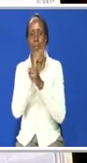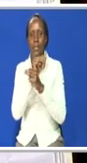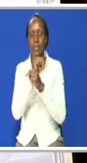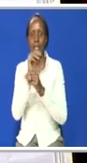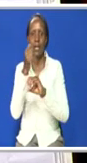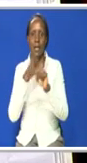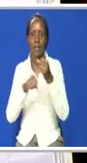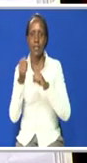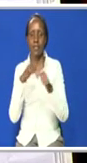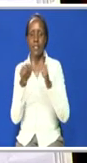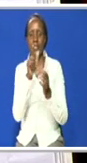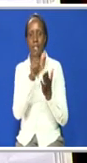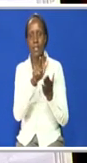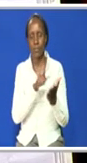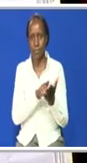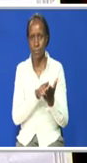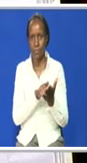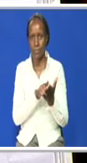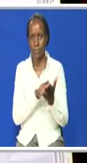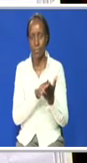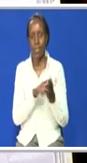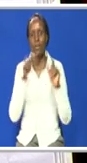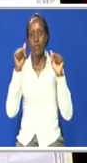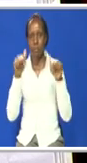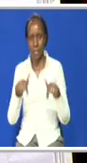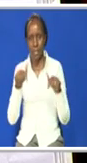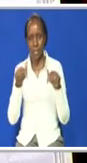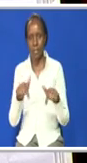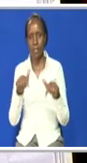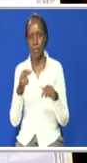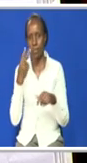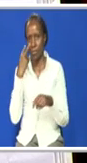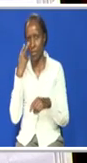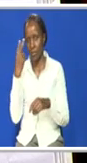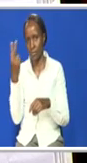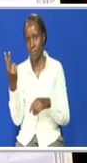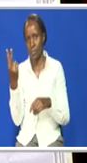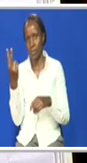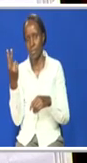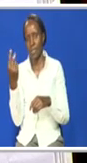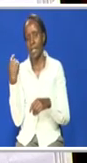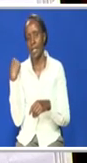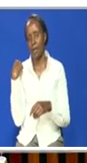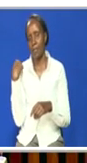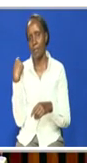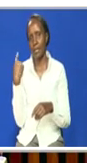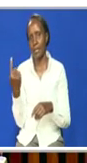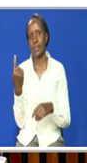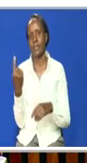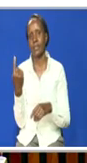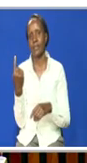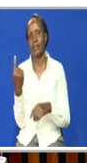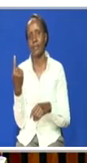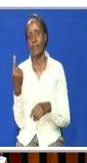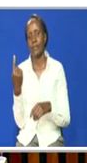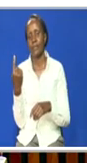lesson. Today, we are going to look at numbers.